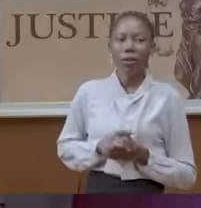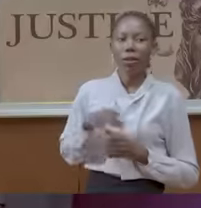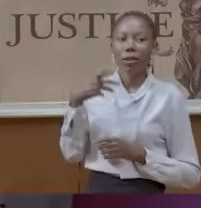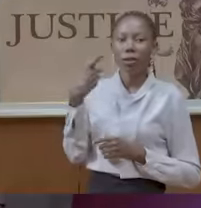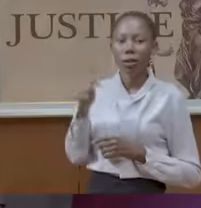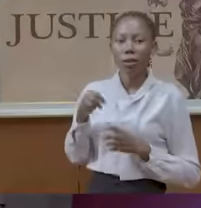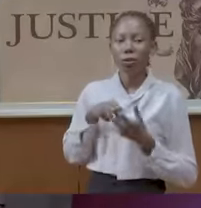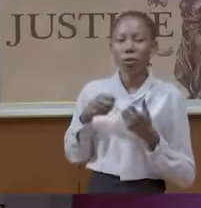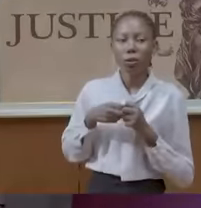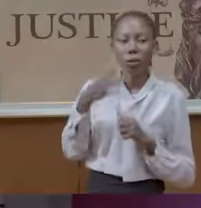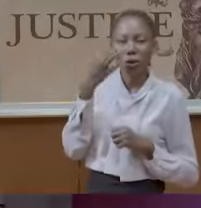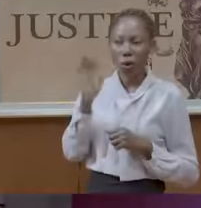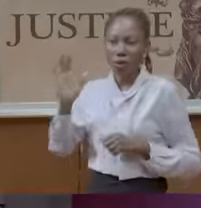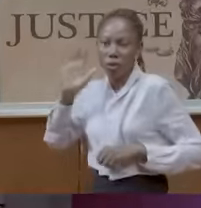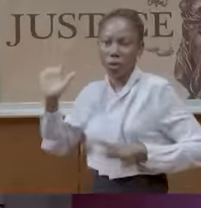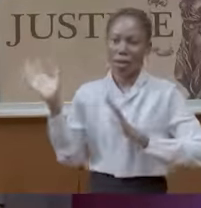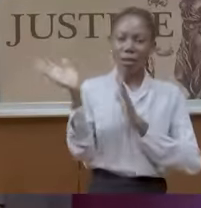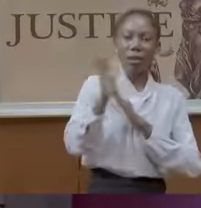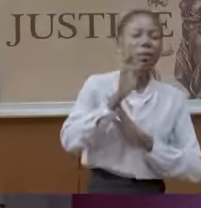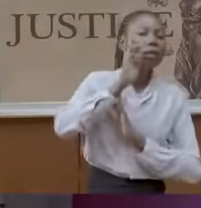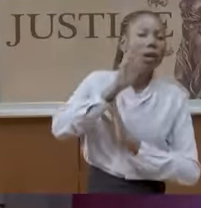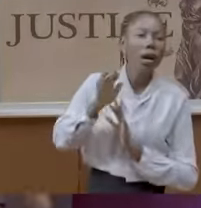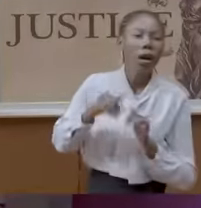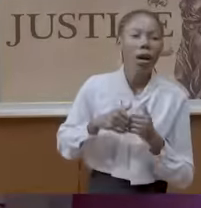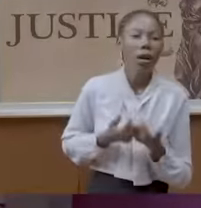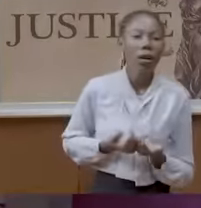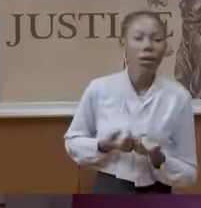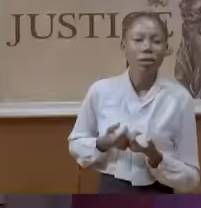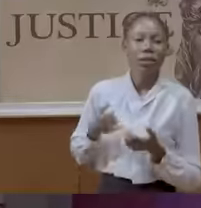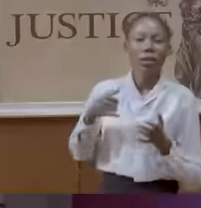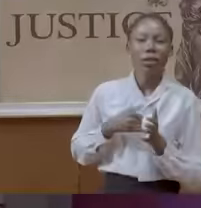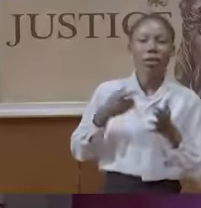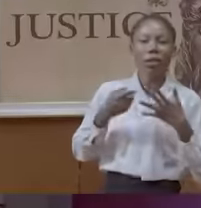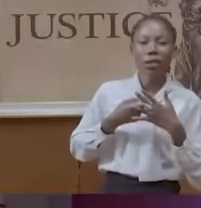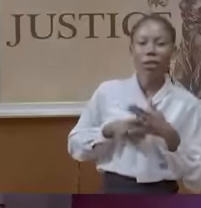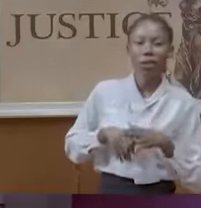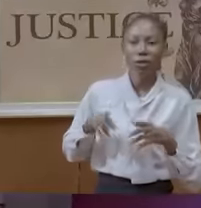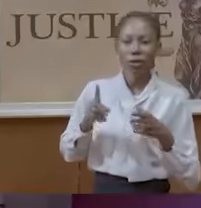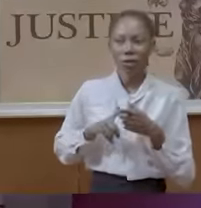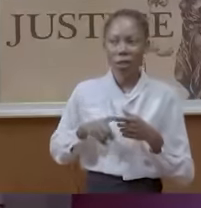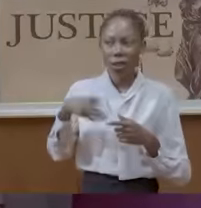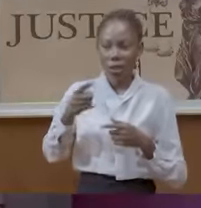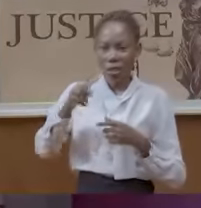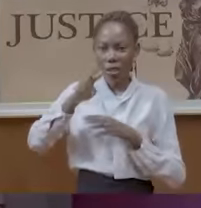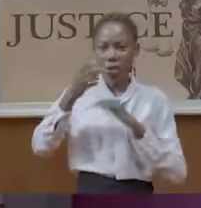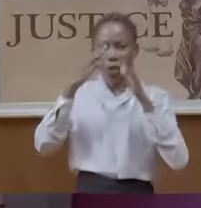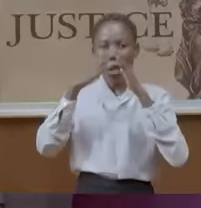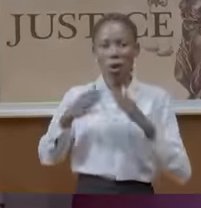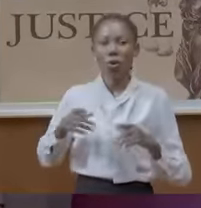her, said I slapped her. The issue started from that first beating me. And when we got to the second house, when this thing